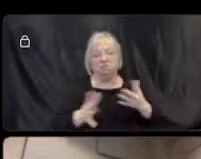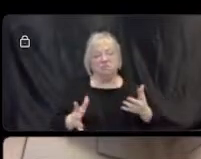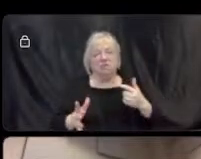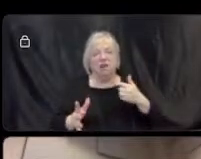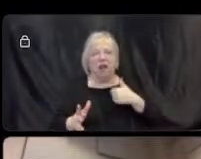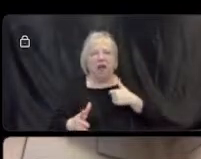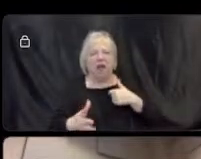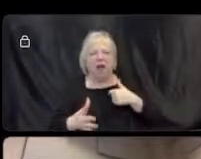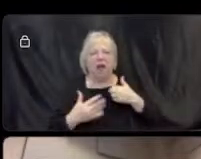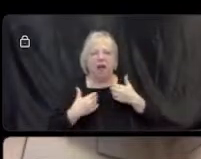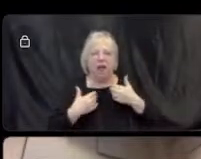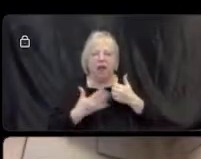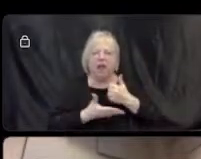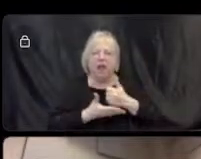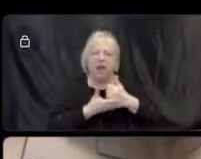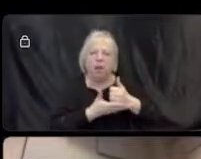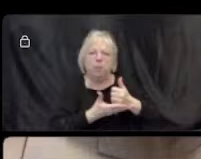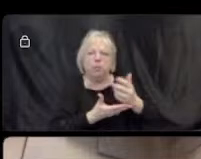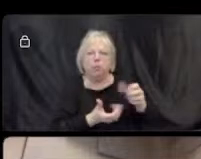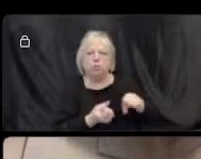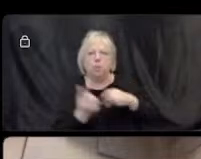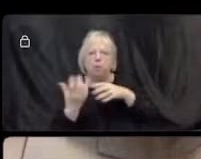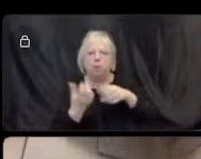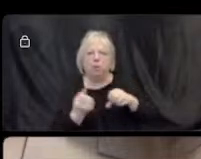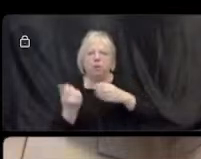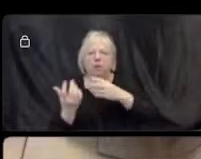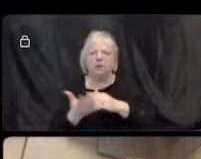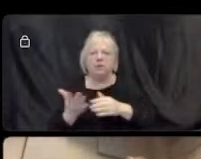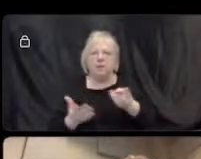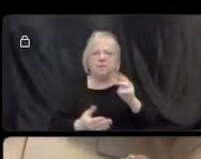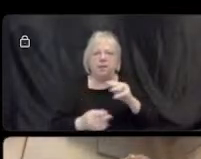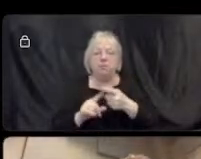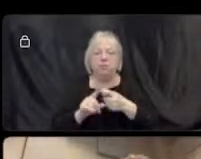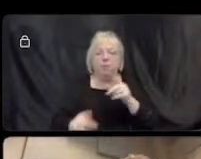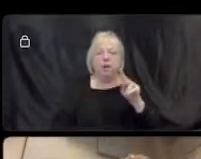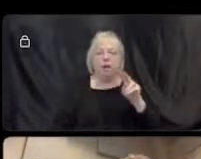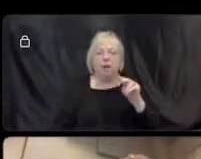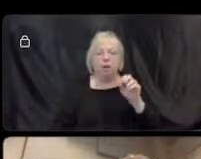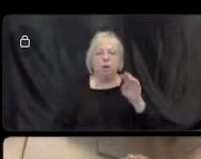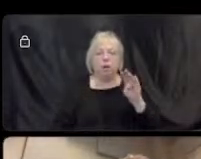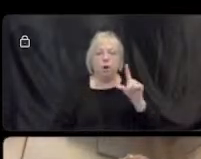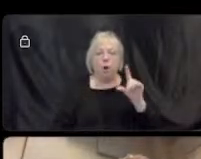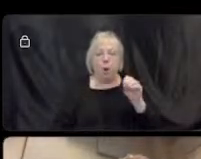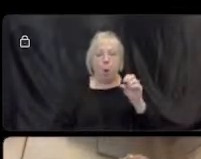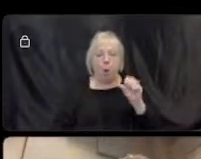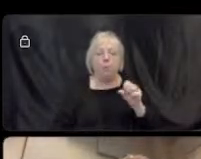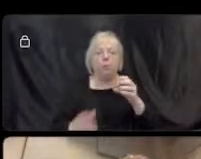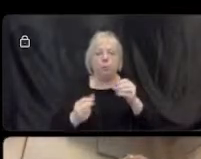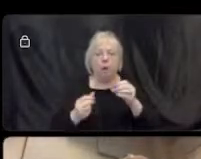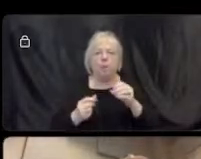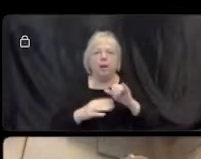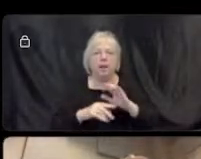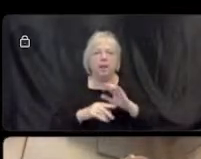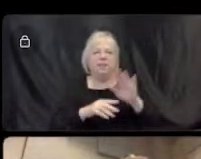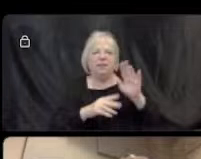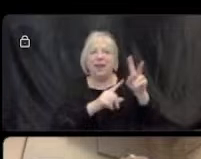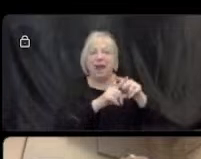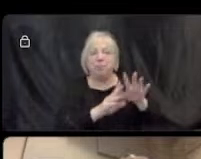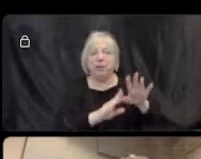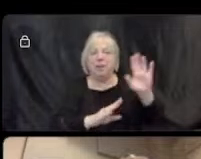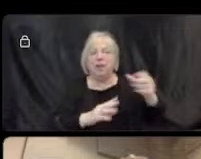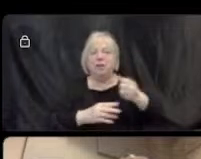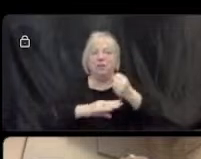I helped remove some of them off of the Nobles property, which is their south line, and